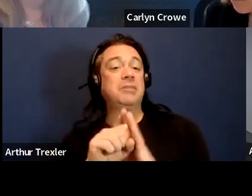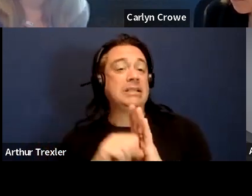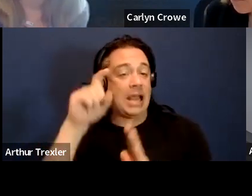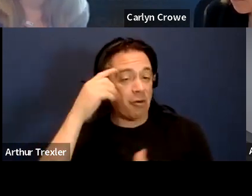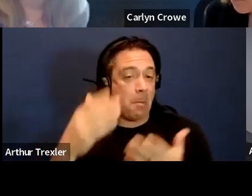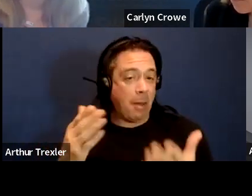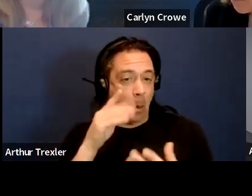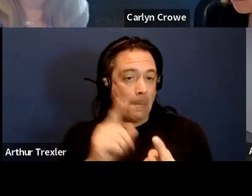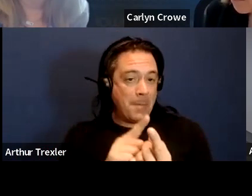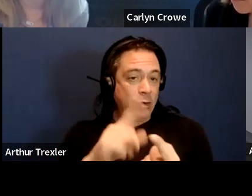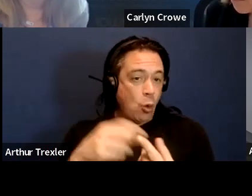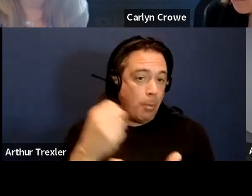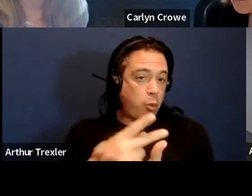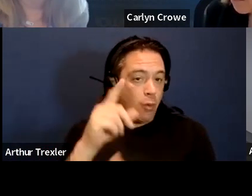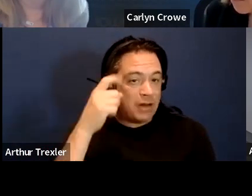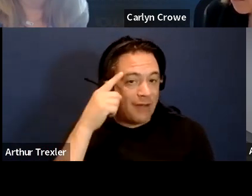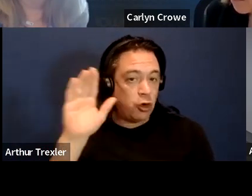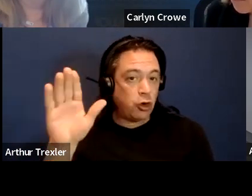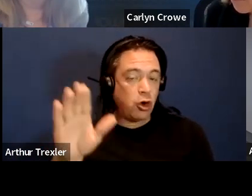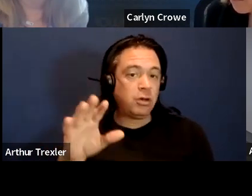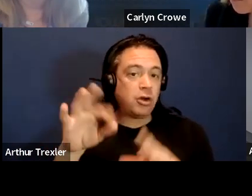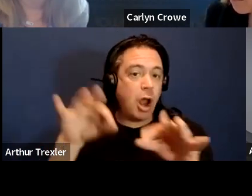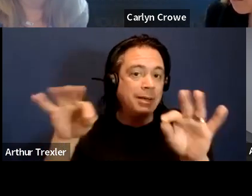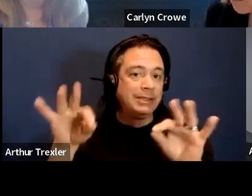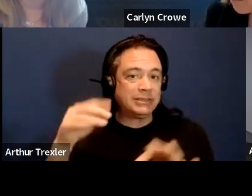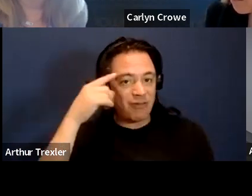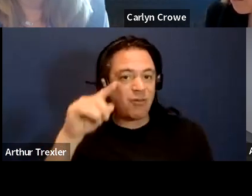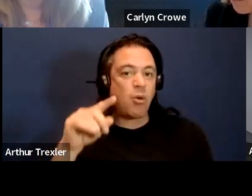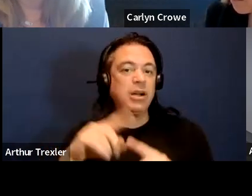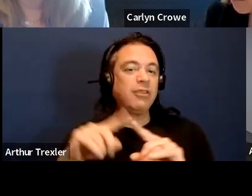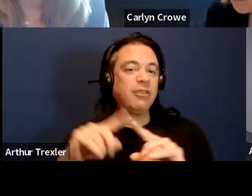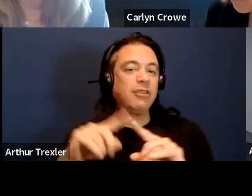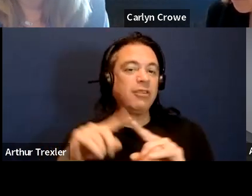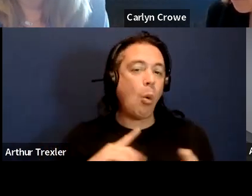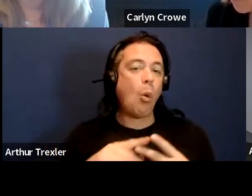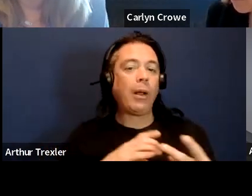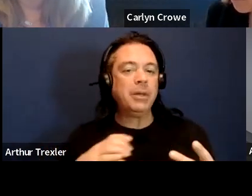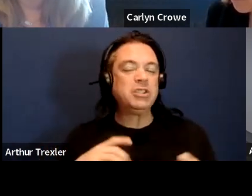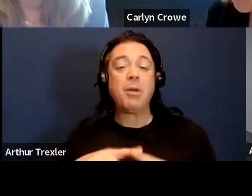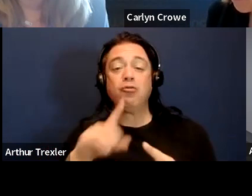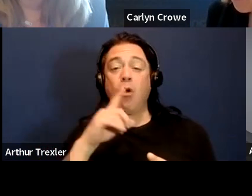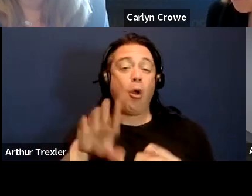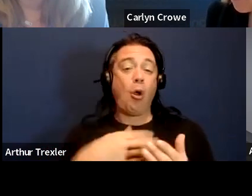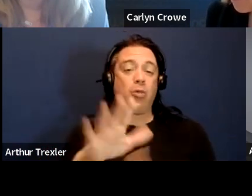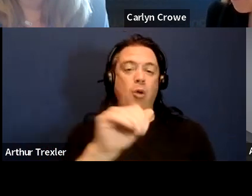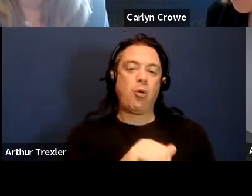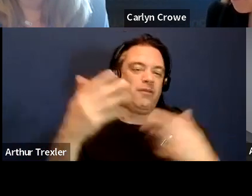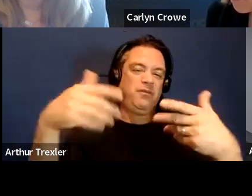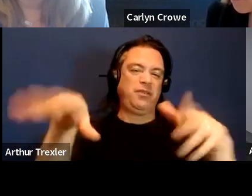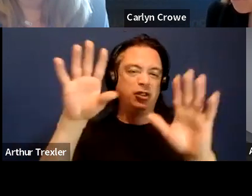to approve the governor's nominees for various boards and commissions, but really all of their work is done for the